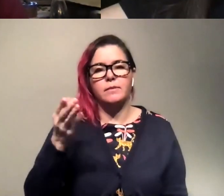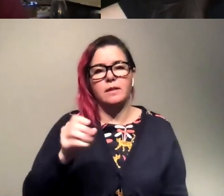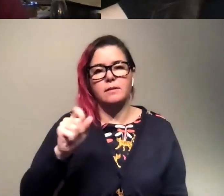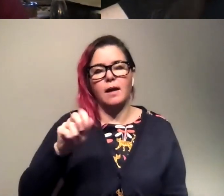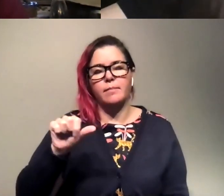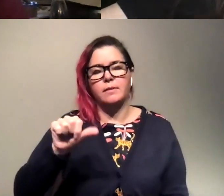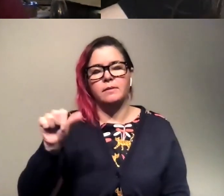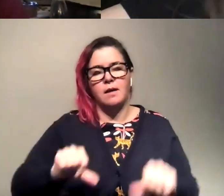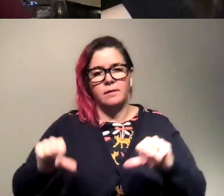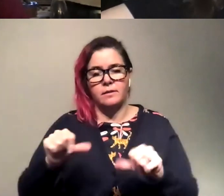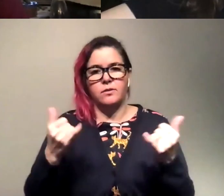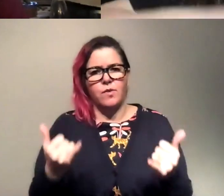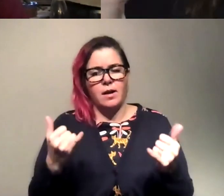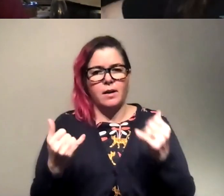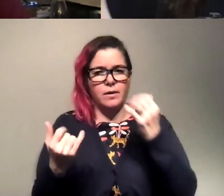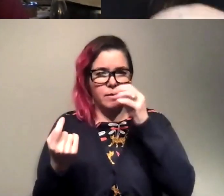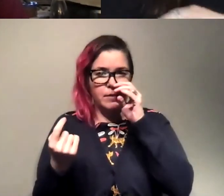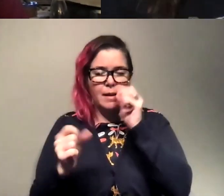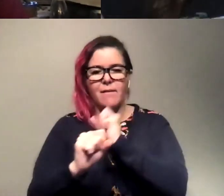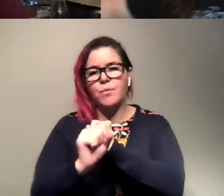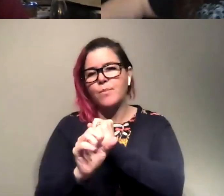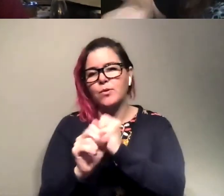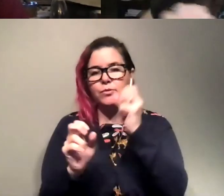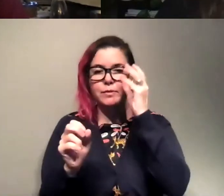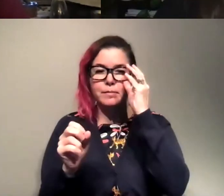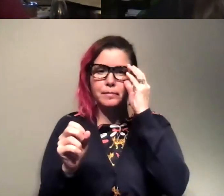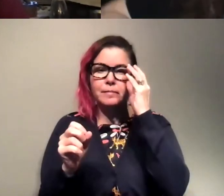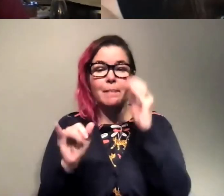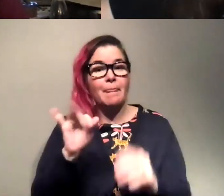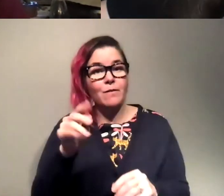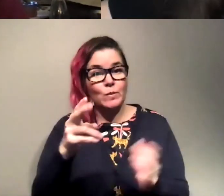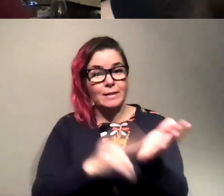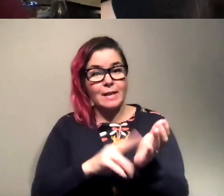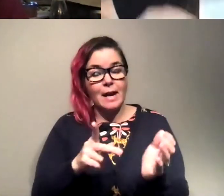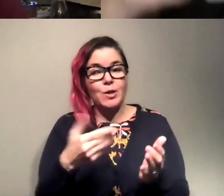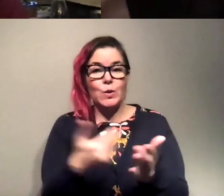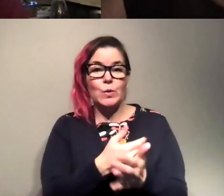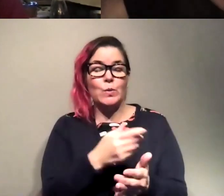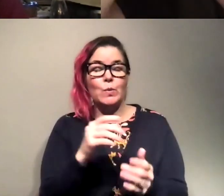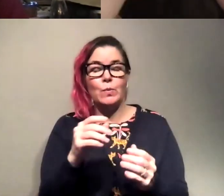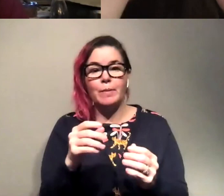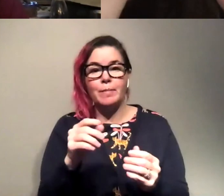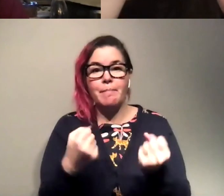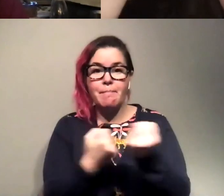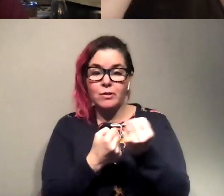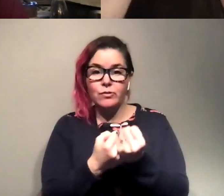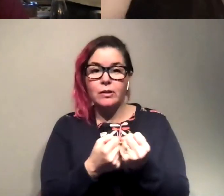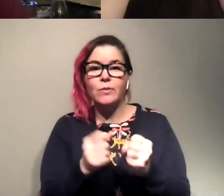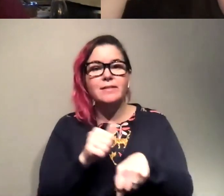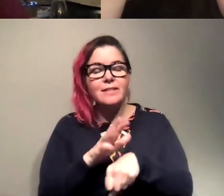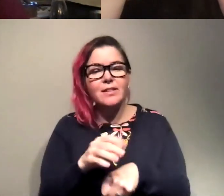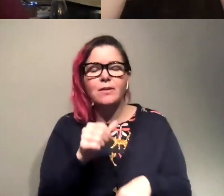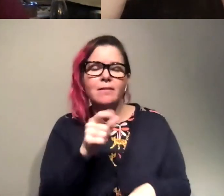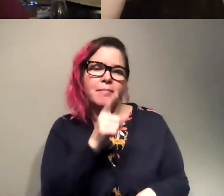patreon.com/SkypeAScientist. And right now we're doing a little promotion where if you sign up as a new patron, we'll send you a little, not